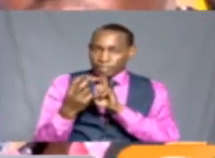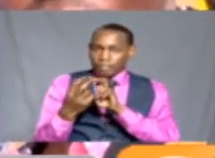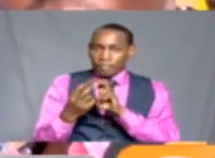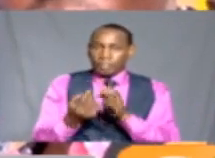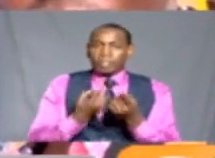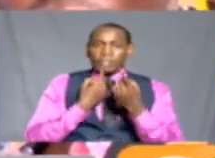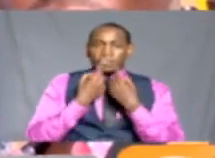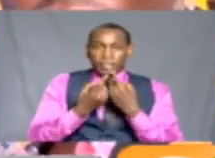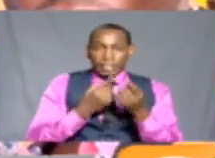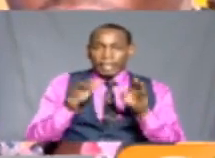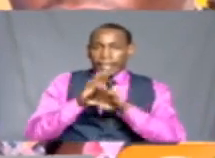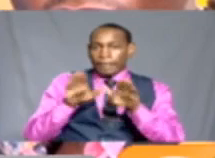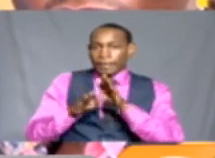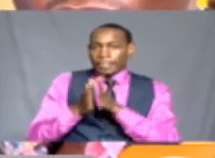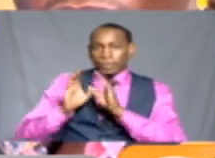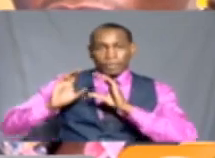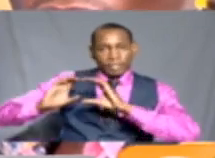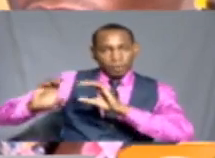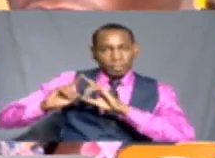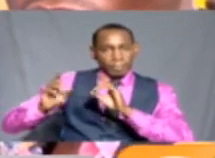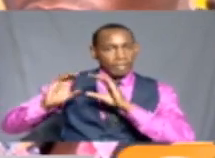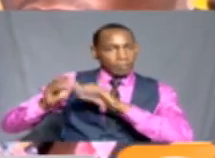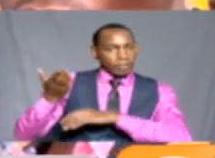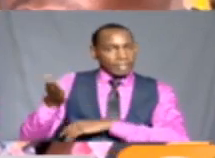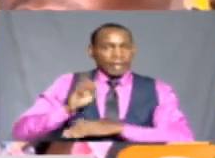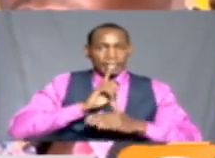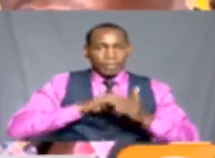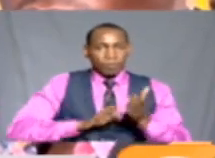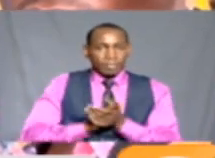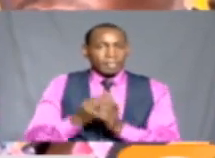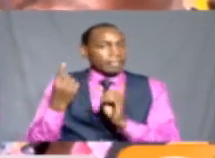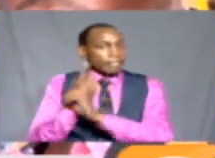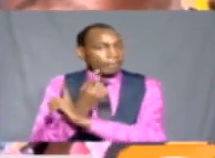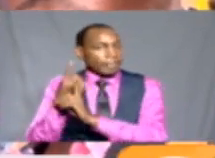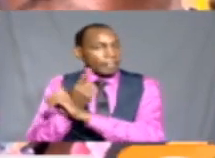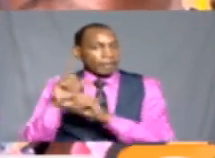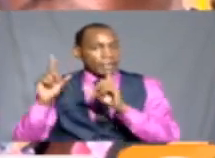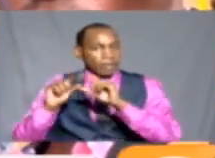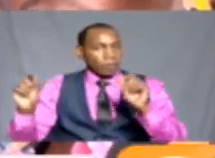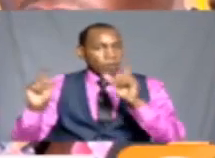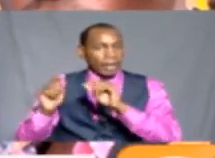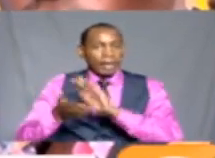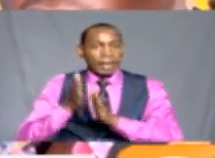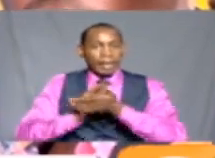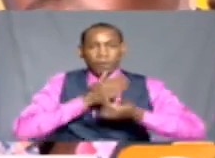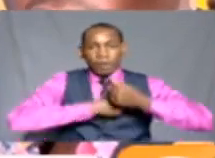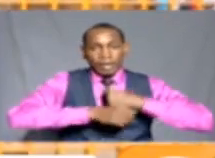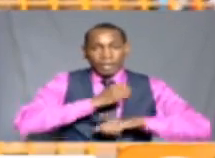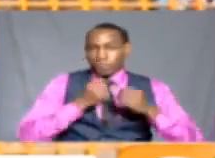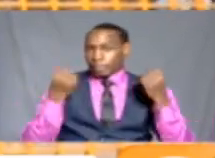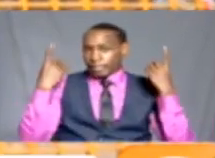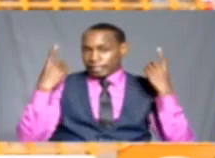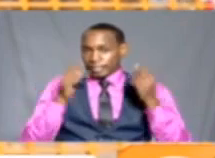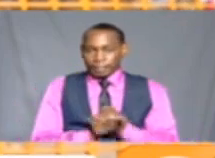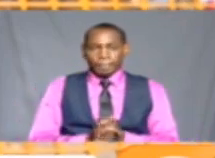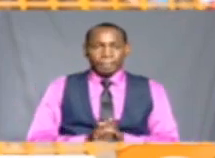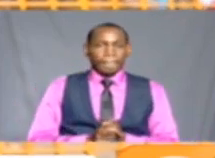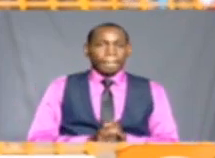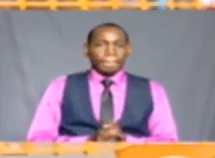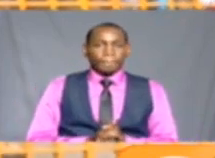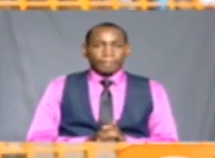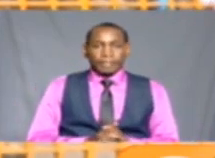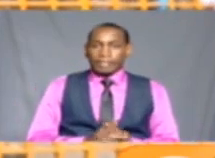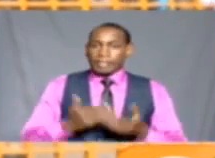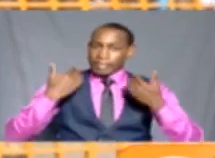everything to coach. But coach has been telling us this and this and this and this, nothing's being done, you understand? I've been